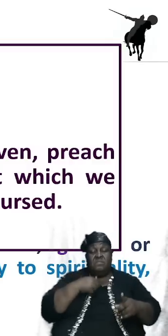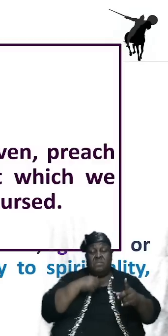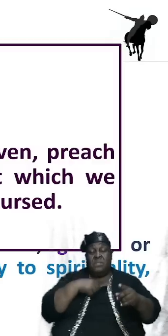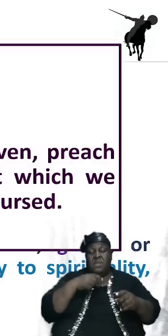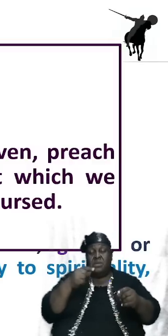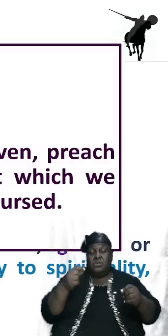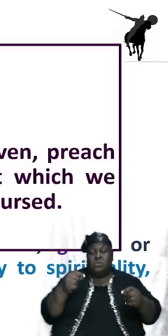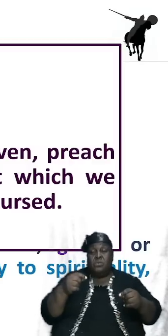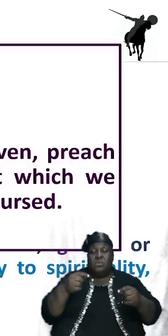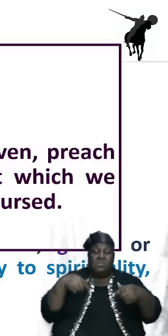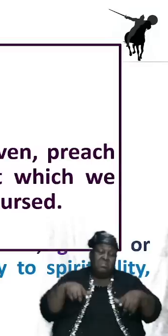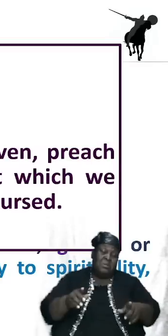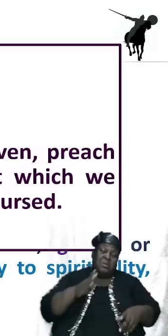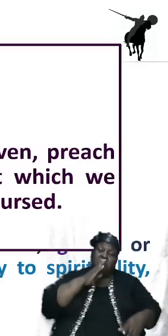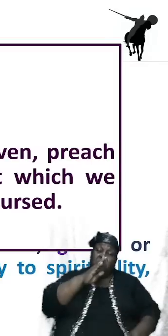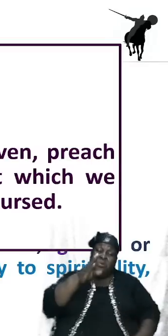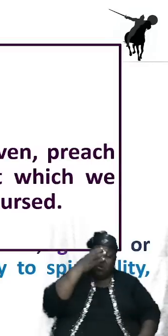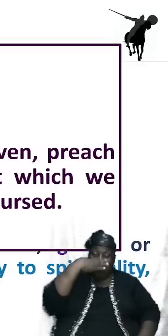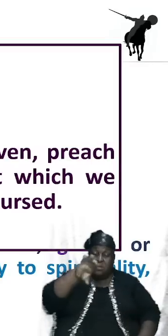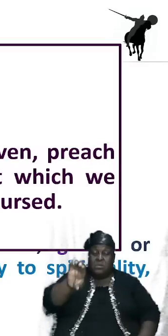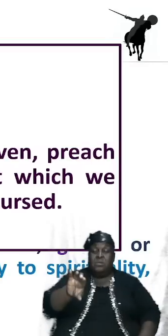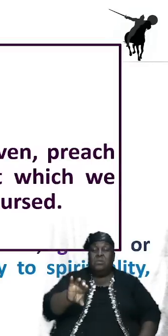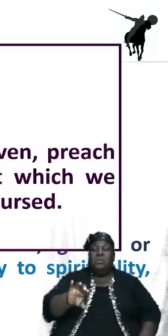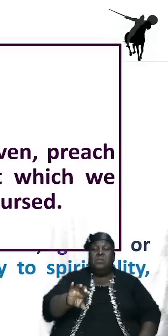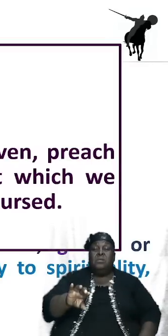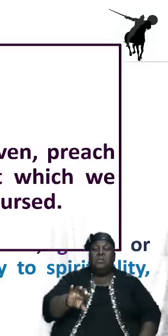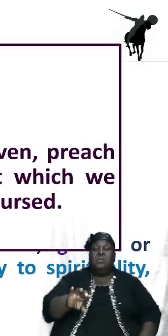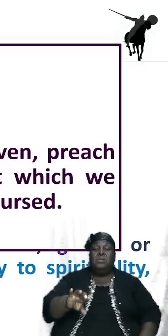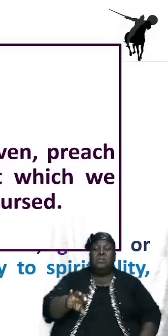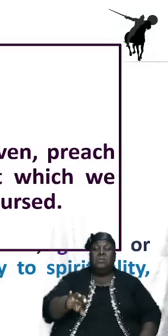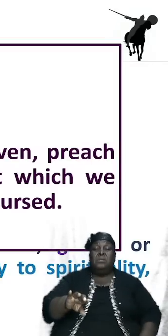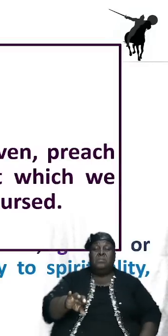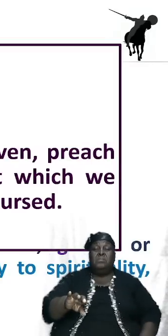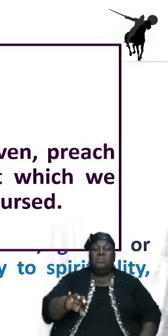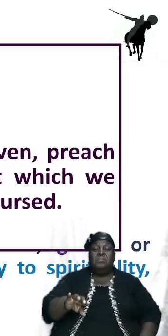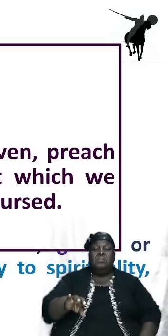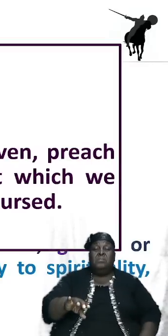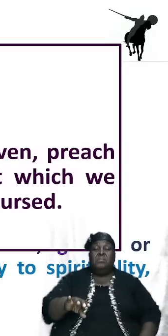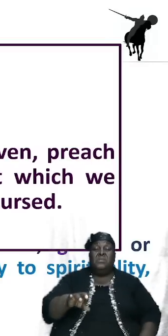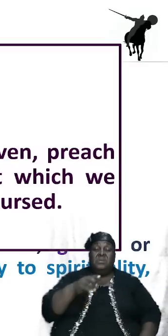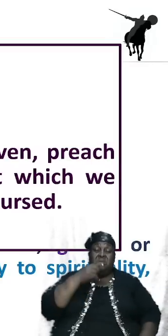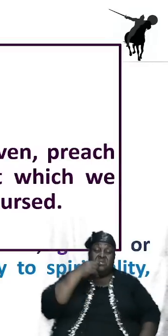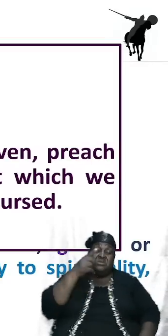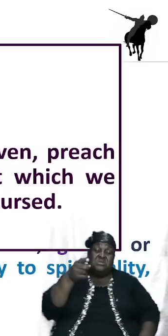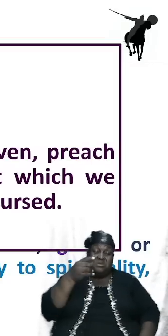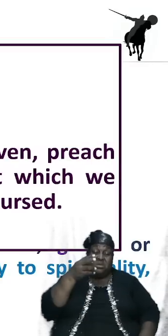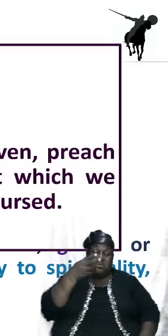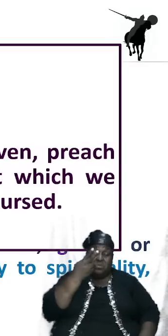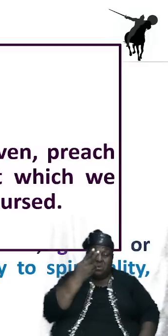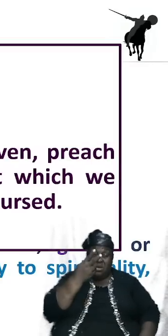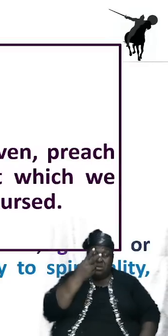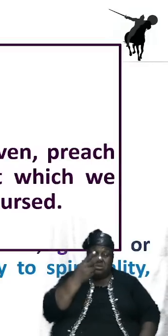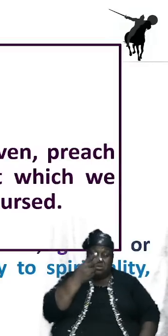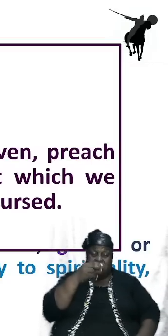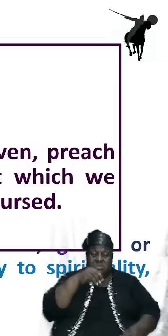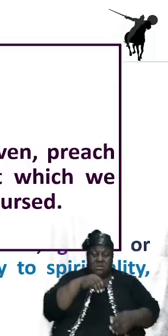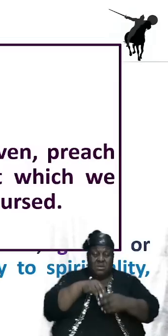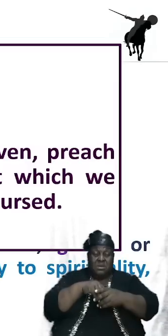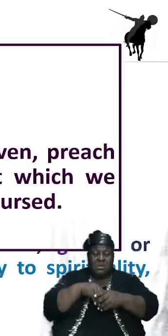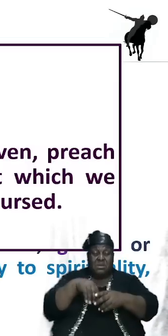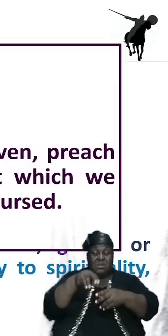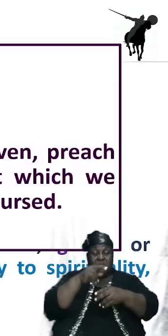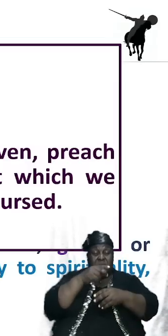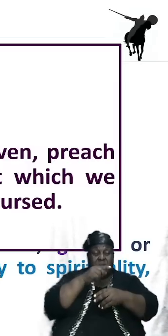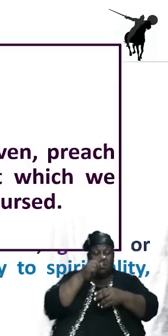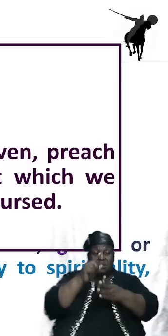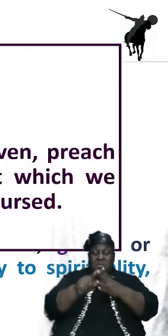let me be a curse. And for emphasis, he said this twice in Galatians chapter 1. Amen. Because he